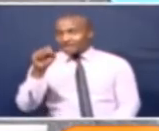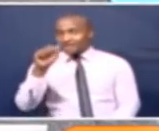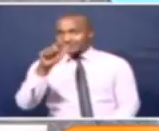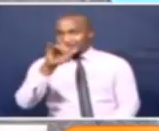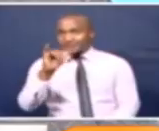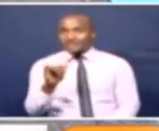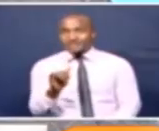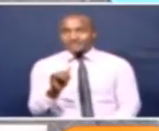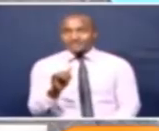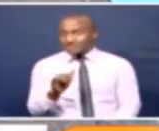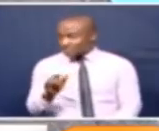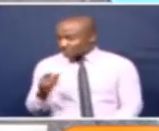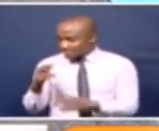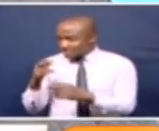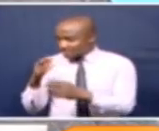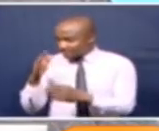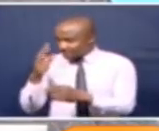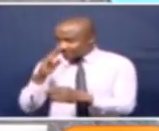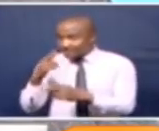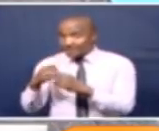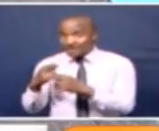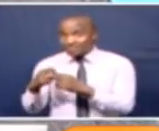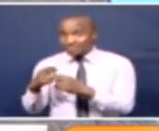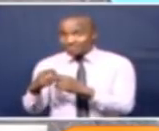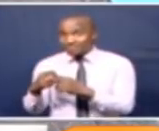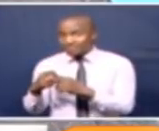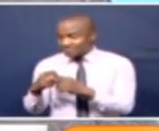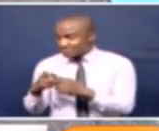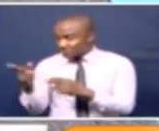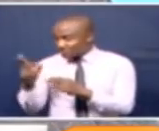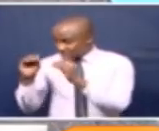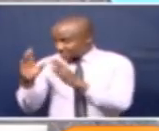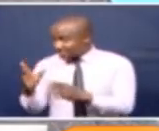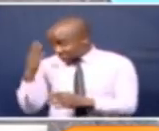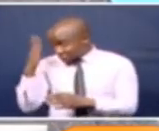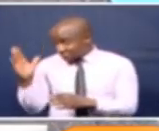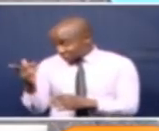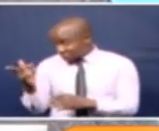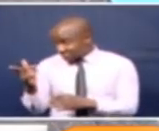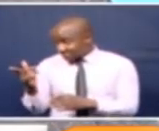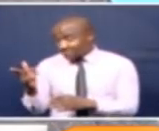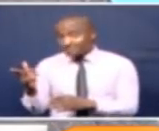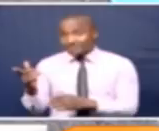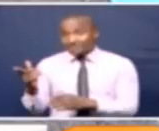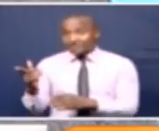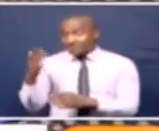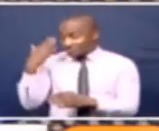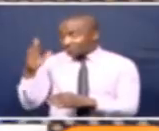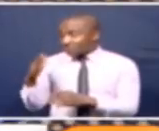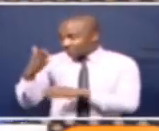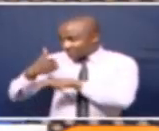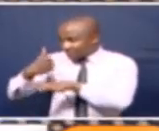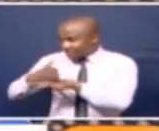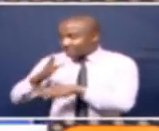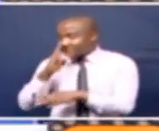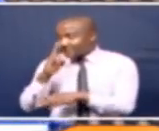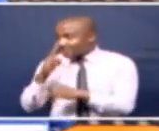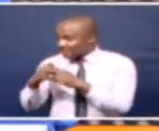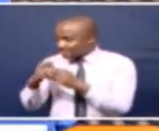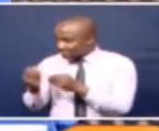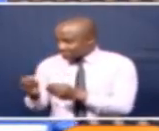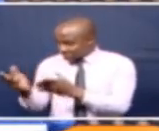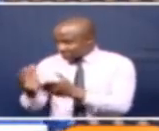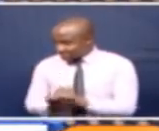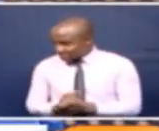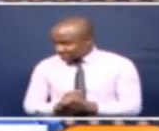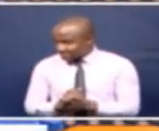so what were their nicknames? Okay. You know, teachers, by the way, you guys are teachers, you don't know the names these children call you. Some